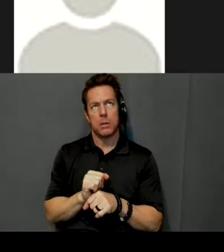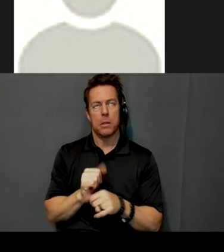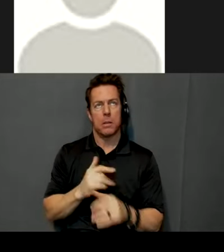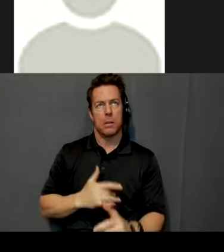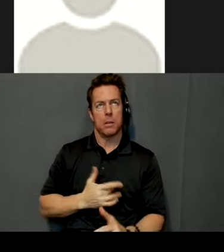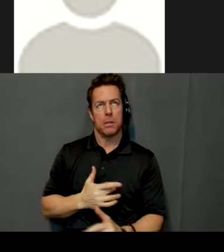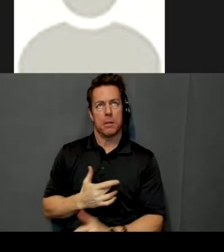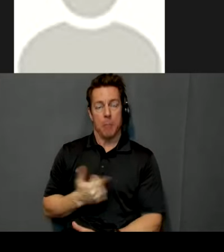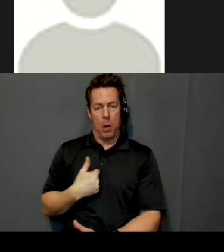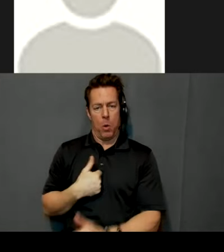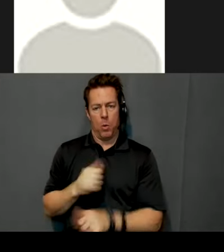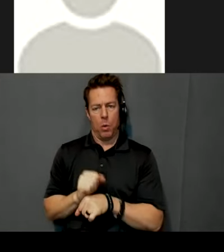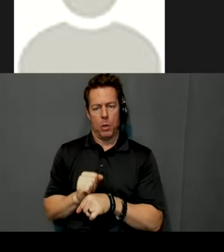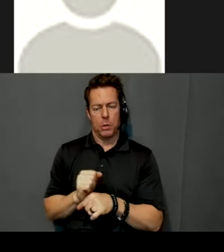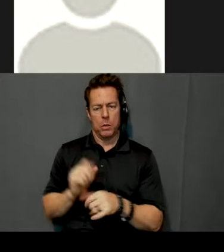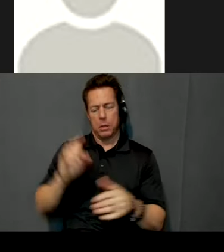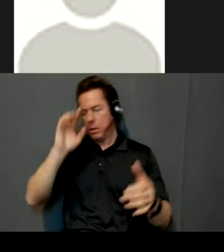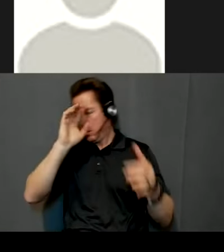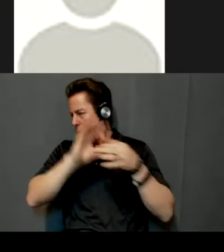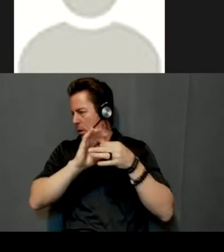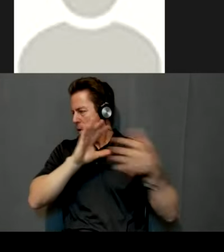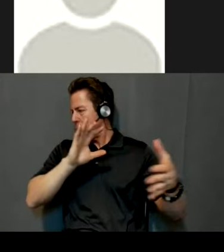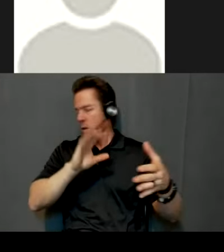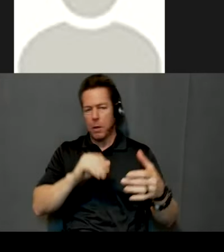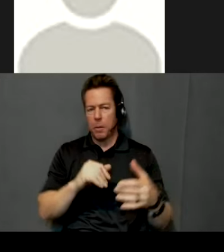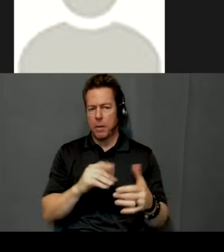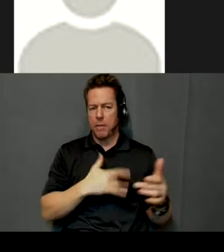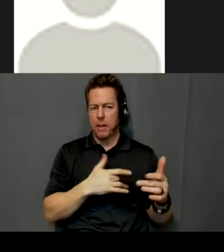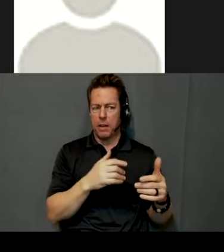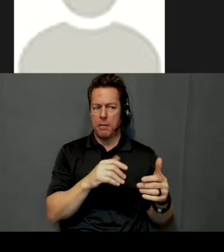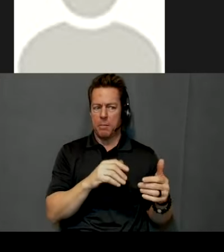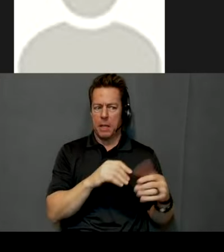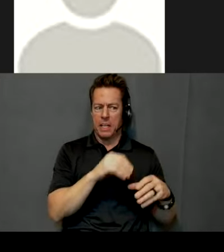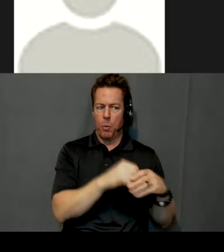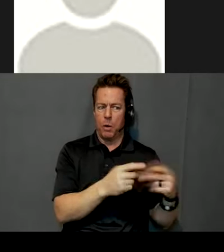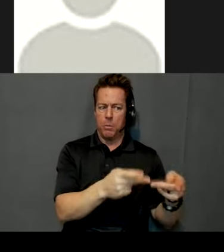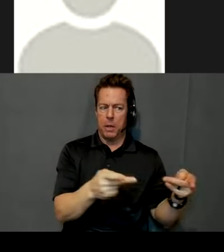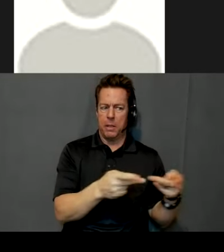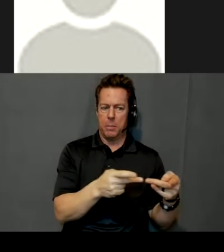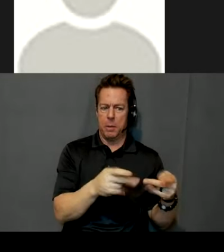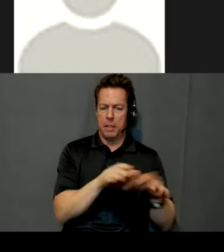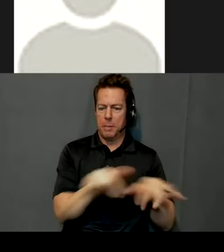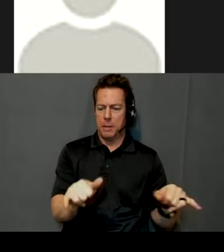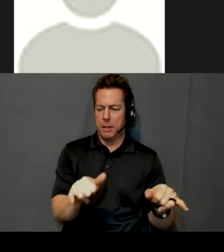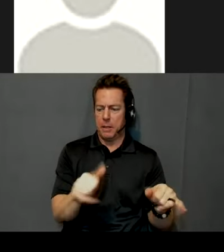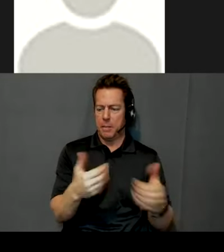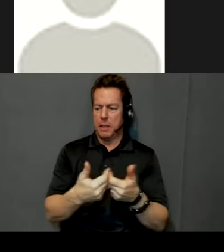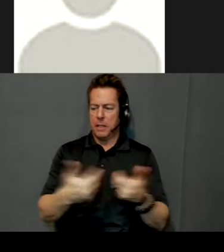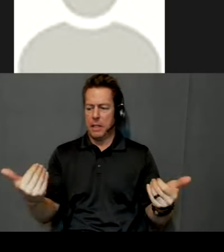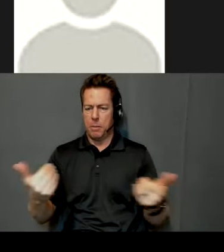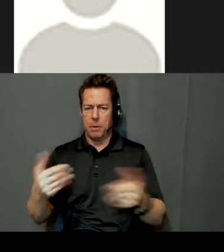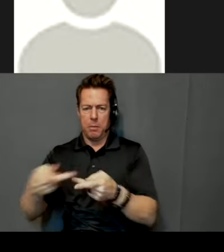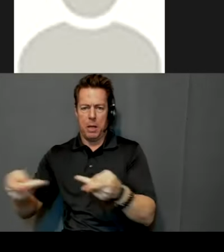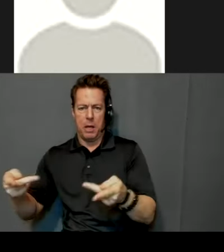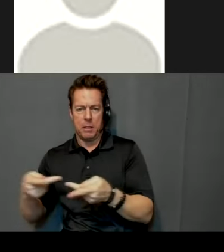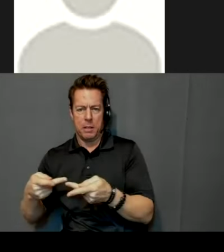of disassociation, the feeling of being in one place, but simultaneously being in a separate psychological space,